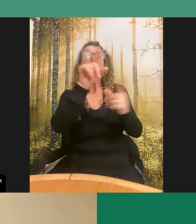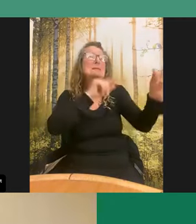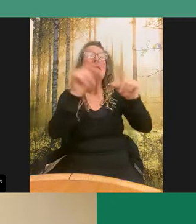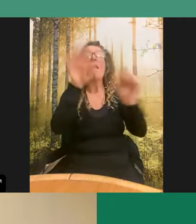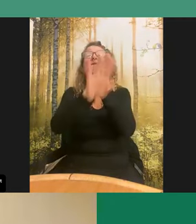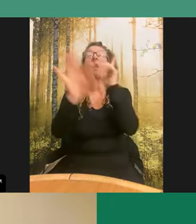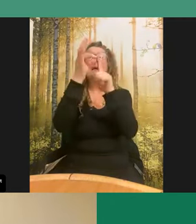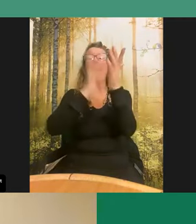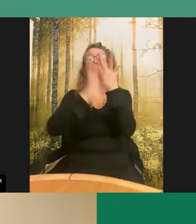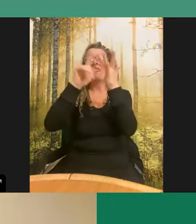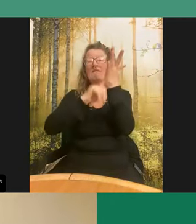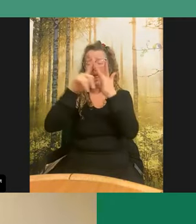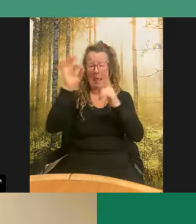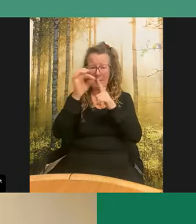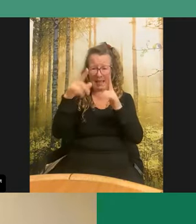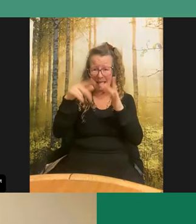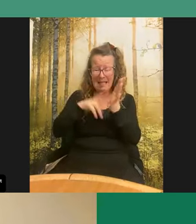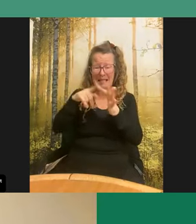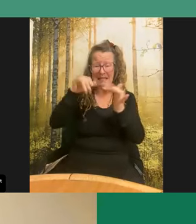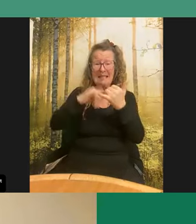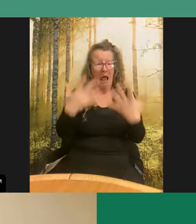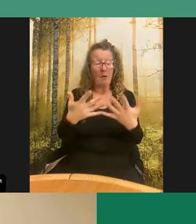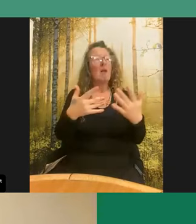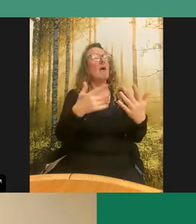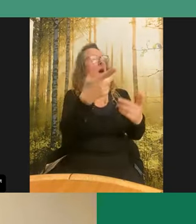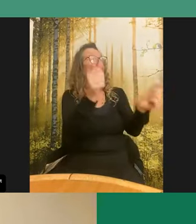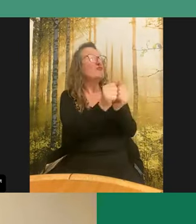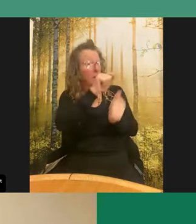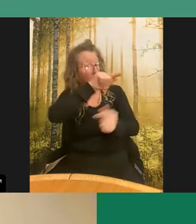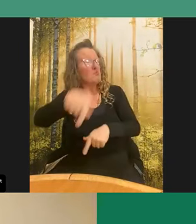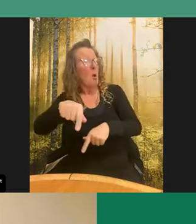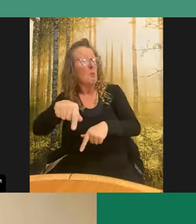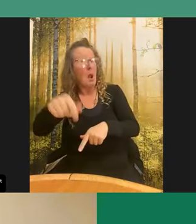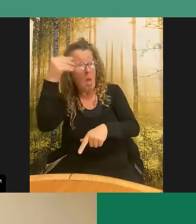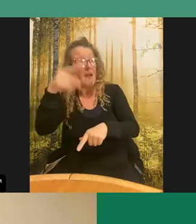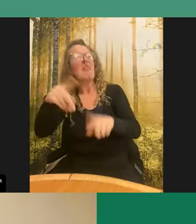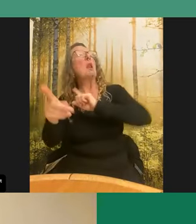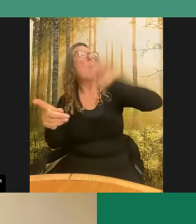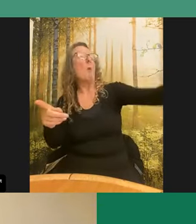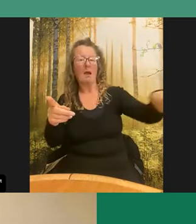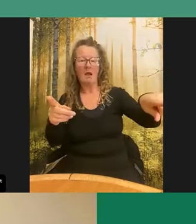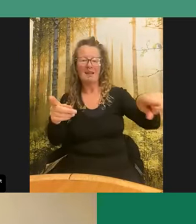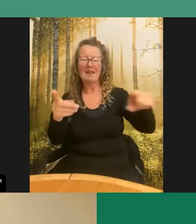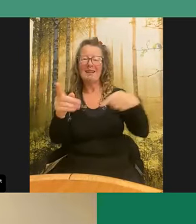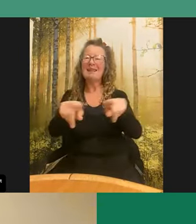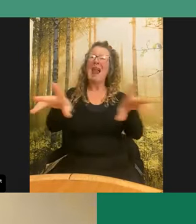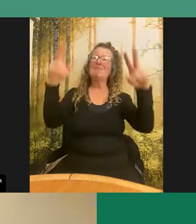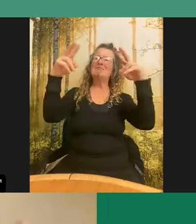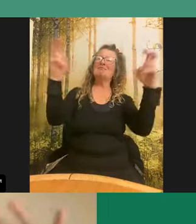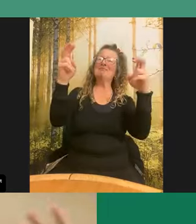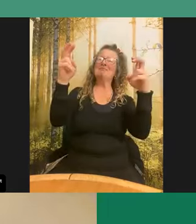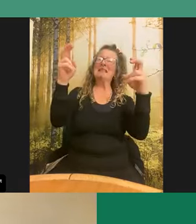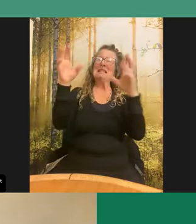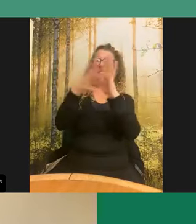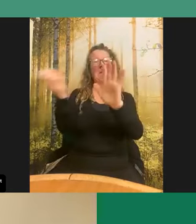kind of built-in deportation. And I just think that that's in taking this